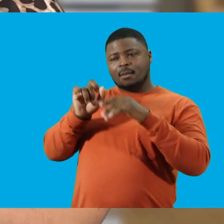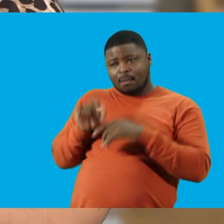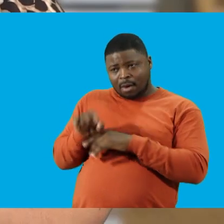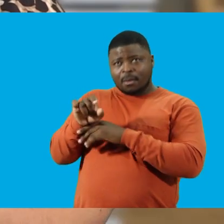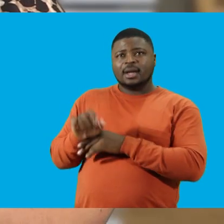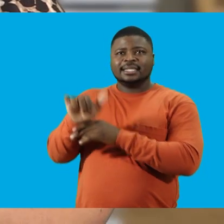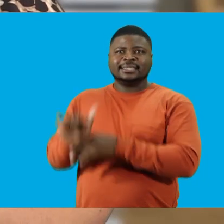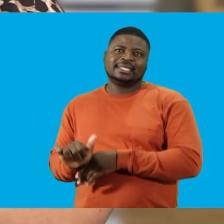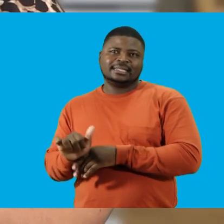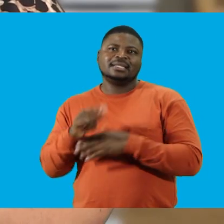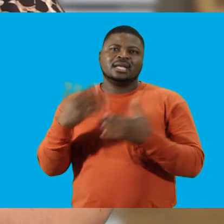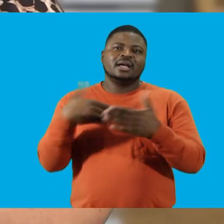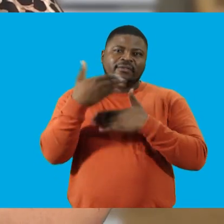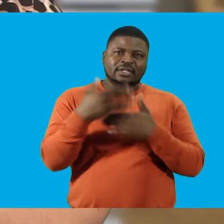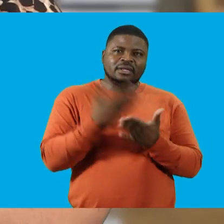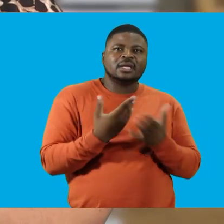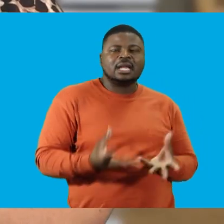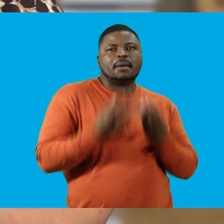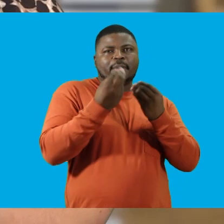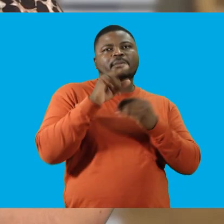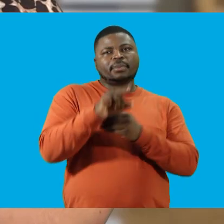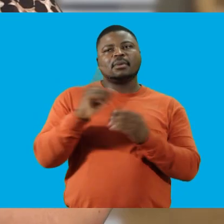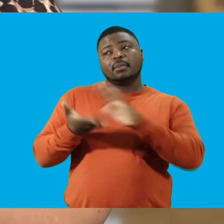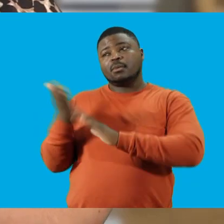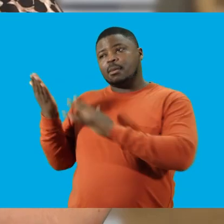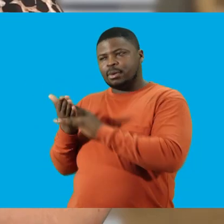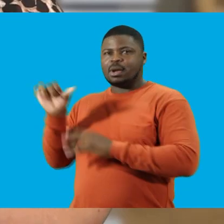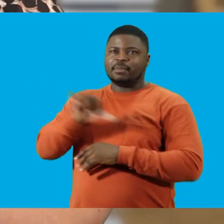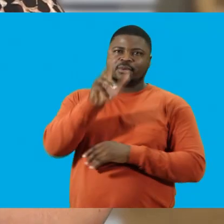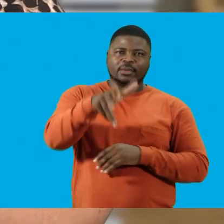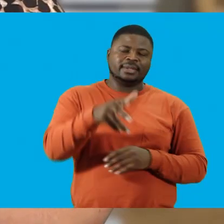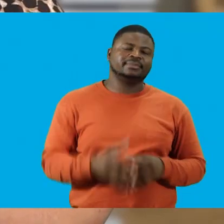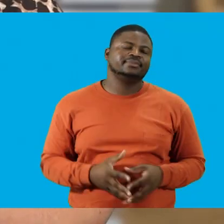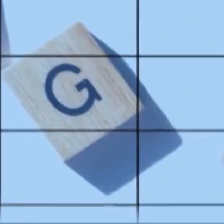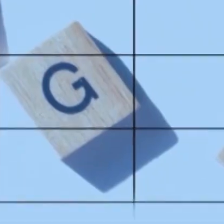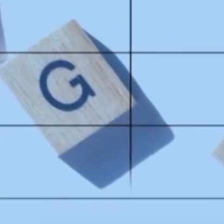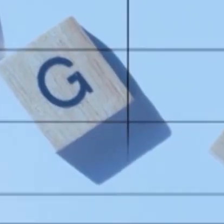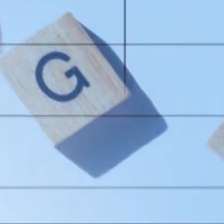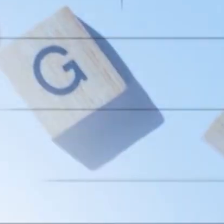Now that was quite a mouthful. Let's take a break. I'll see you just now.